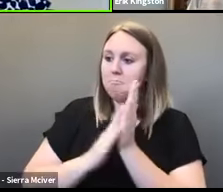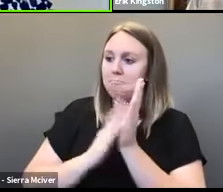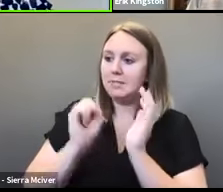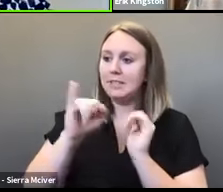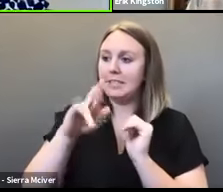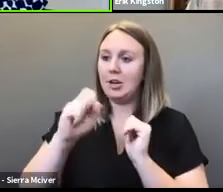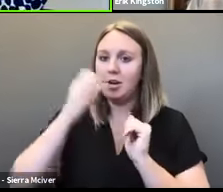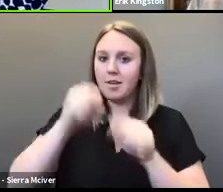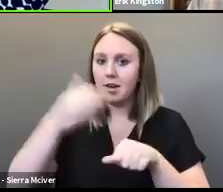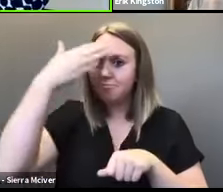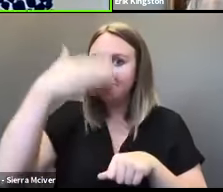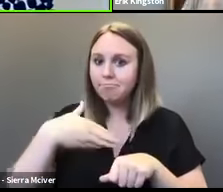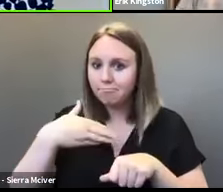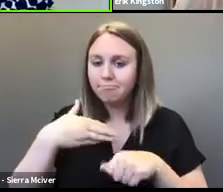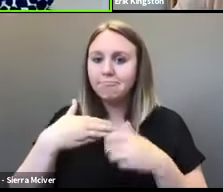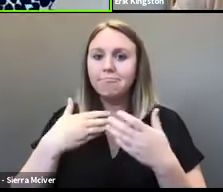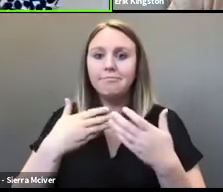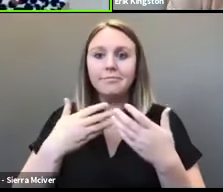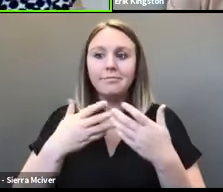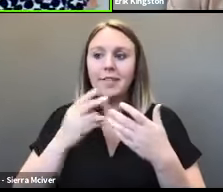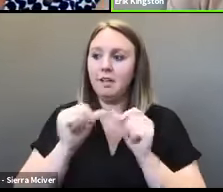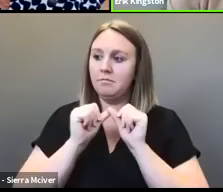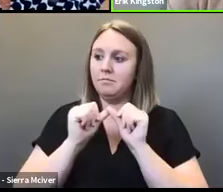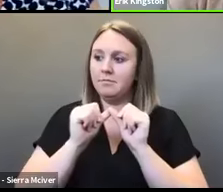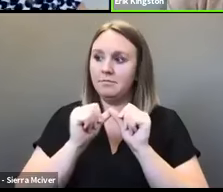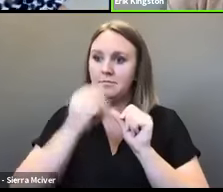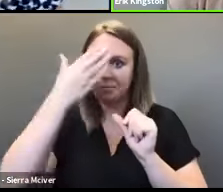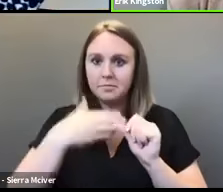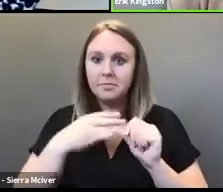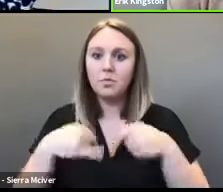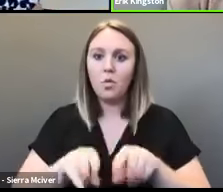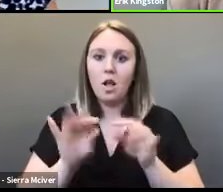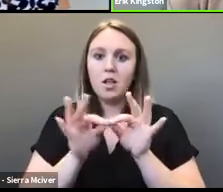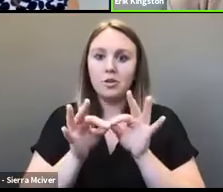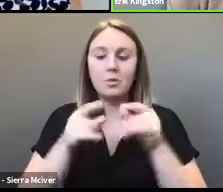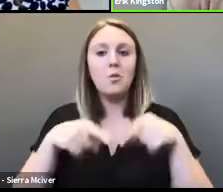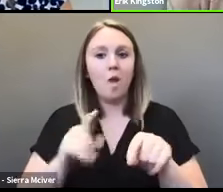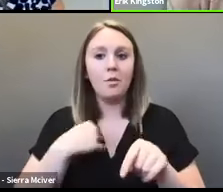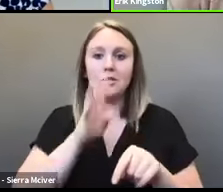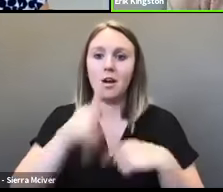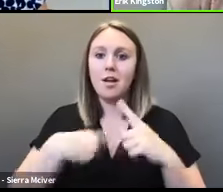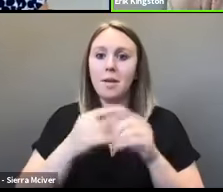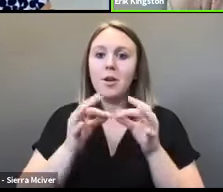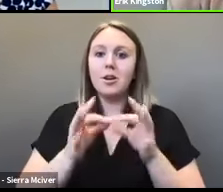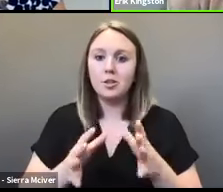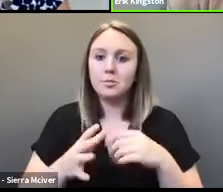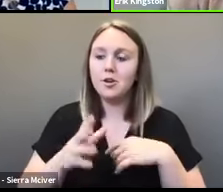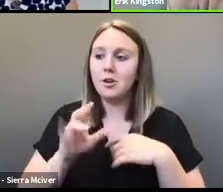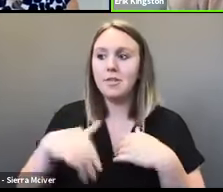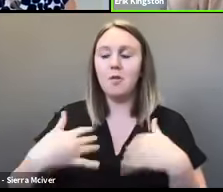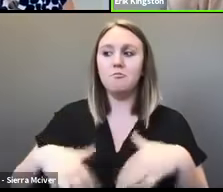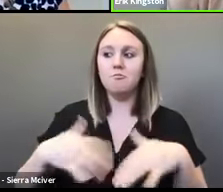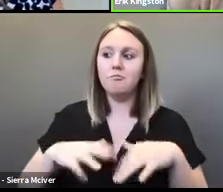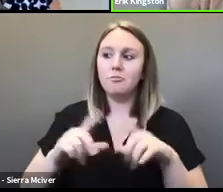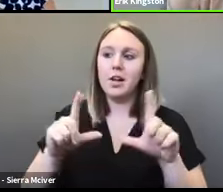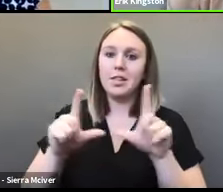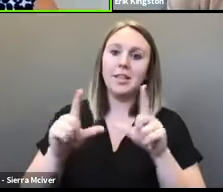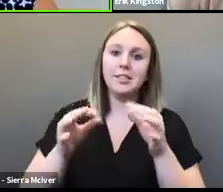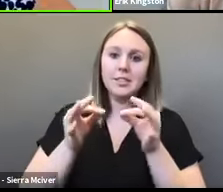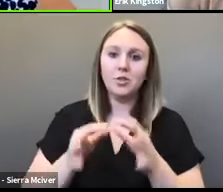a licensed interpreter probably has. That's right. Yeah. So, she's a brown belt, she said, so,